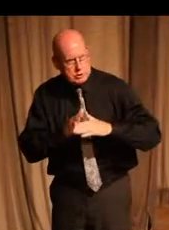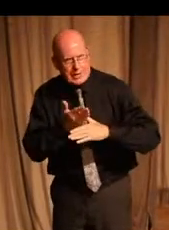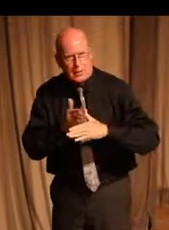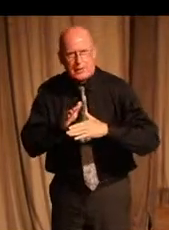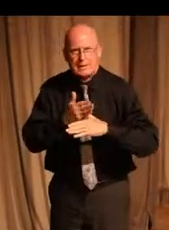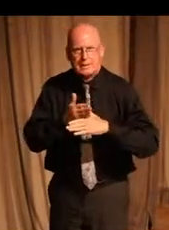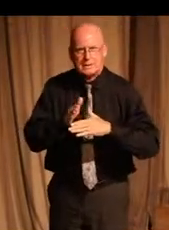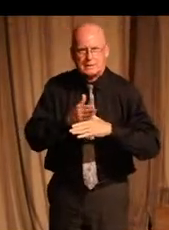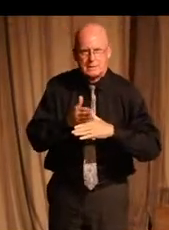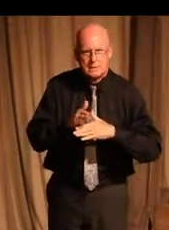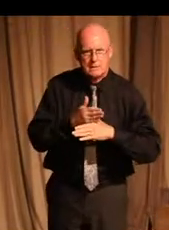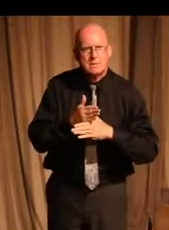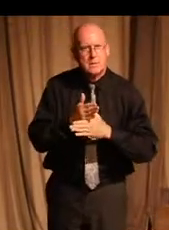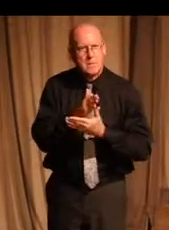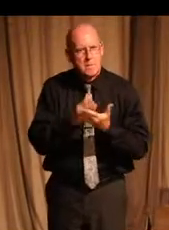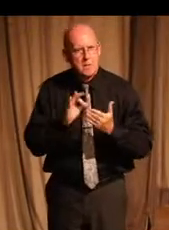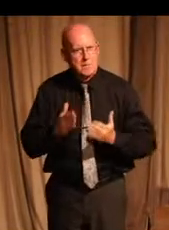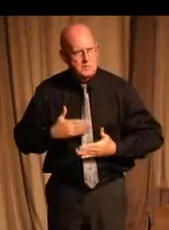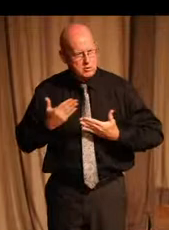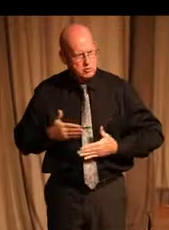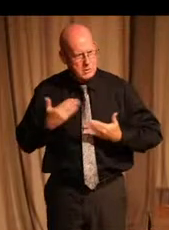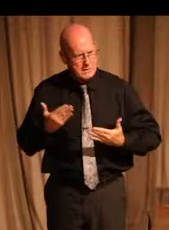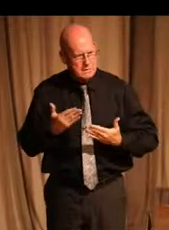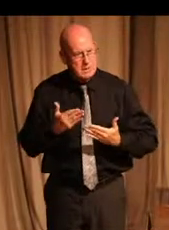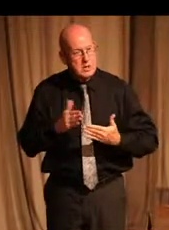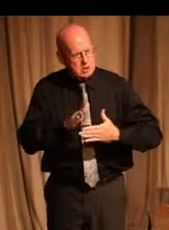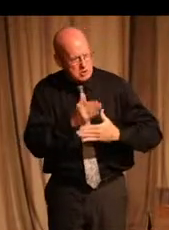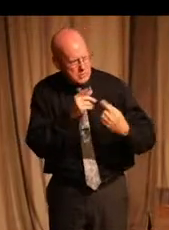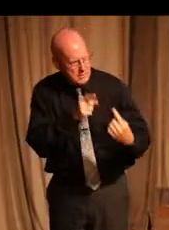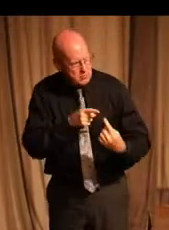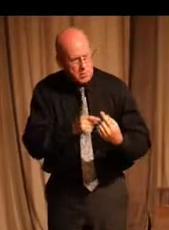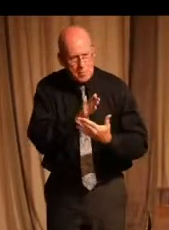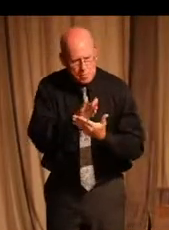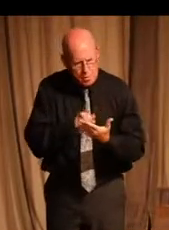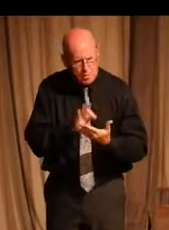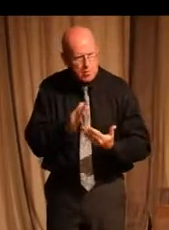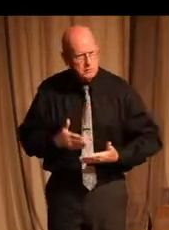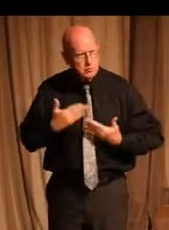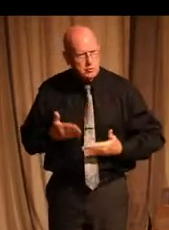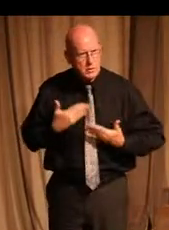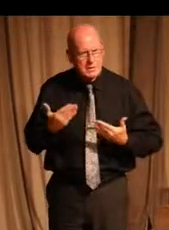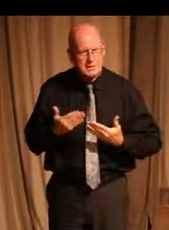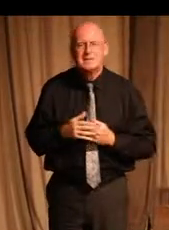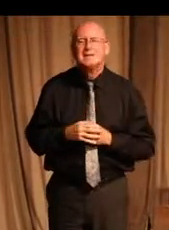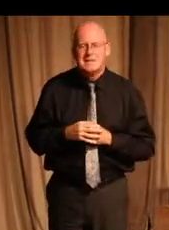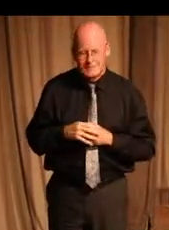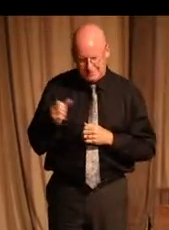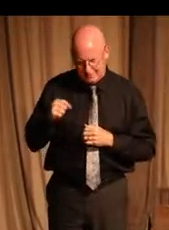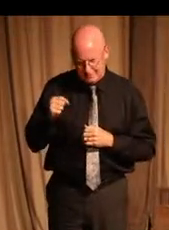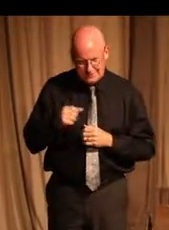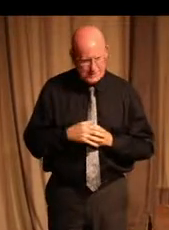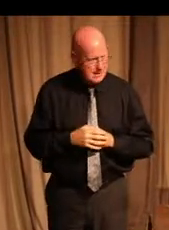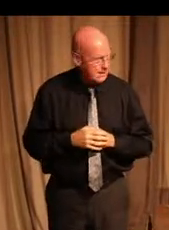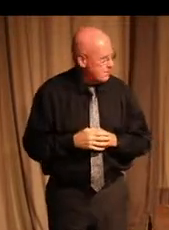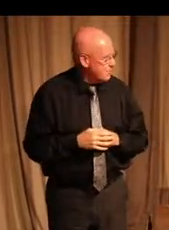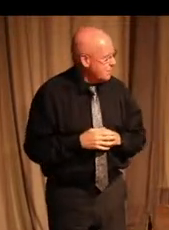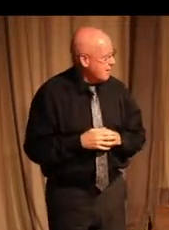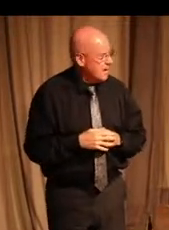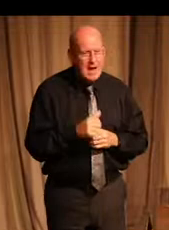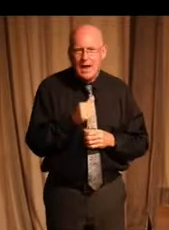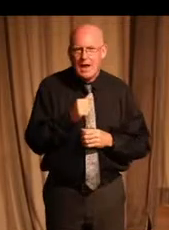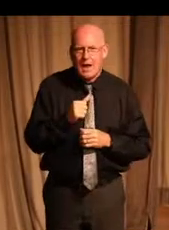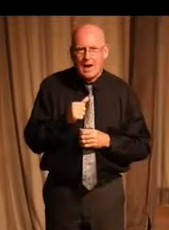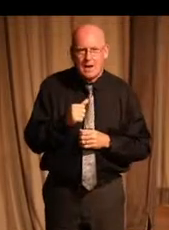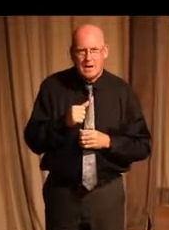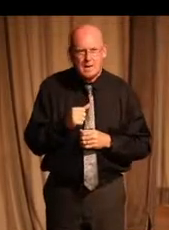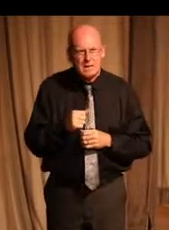work also, it's part of the joy. It is joy. Yeah. It's super joyful. She has. I don't think she would have made, how was